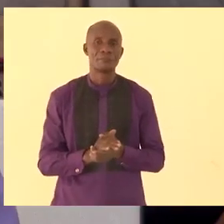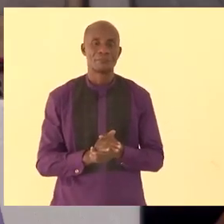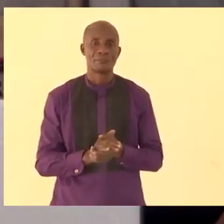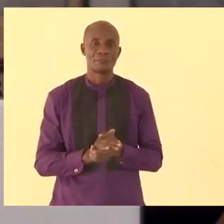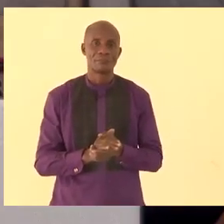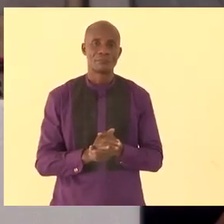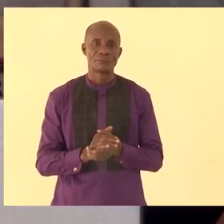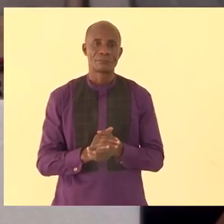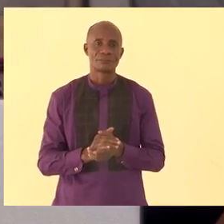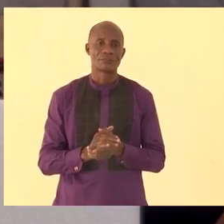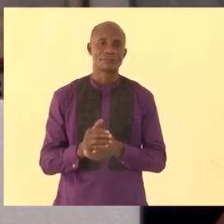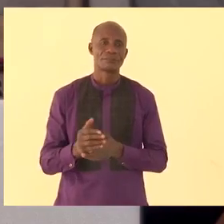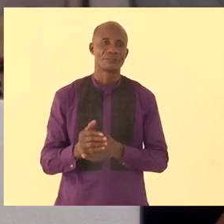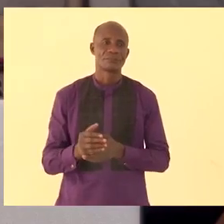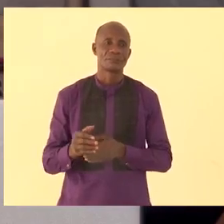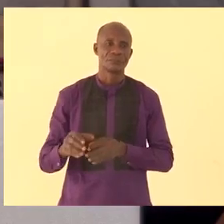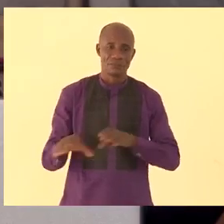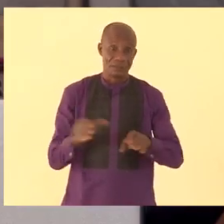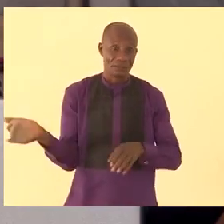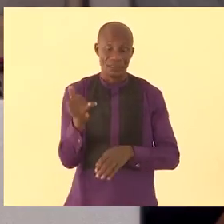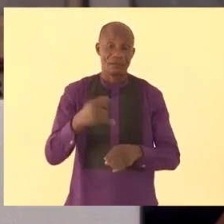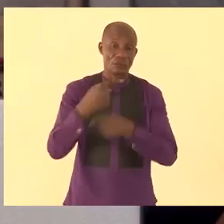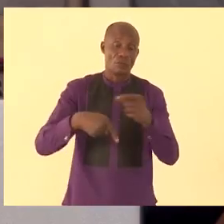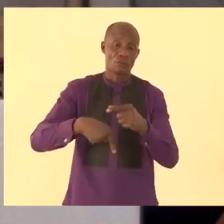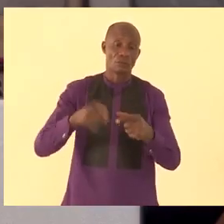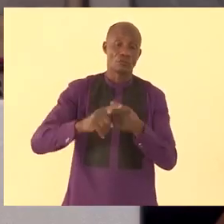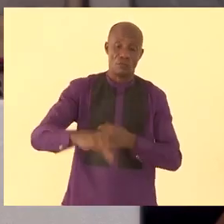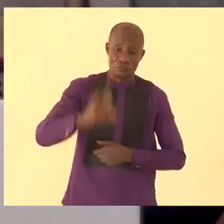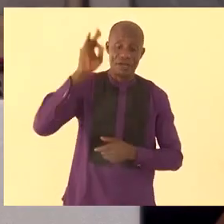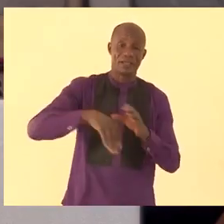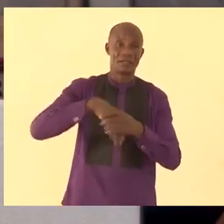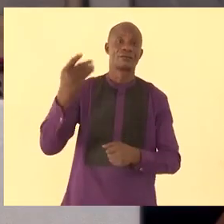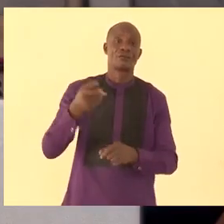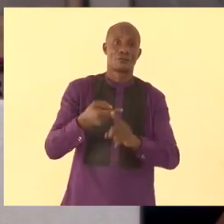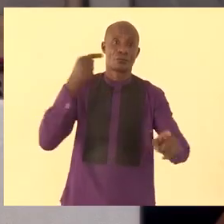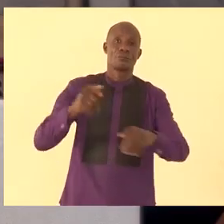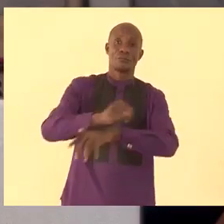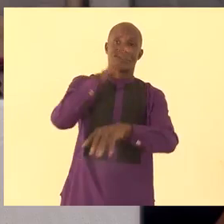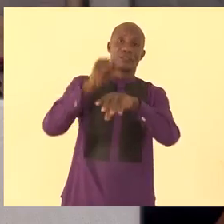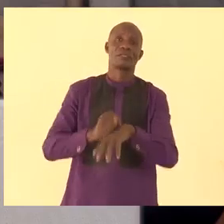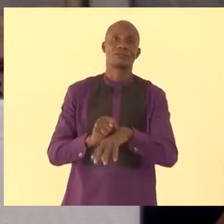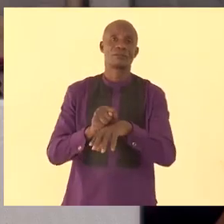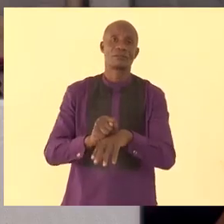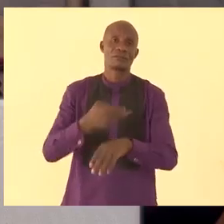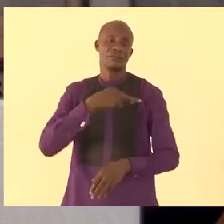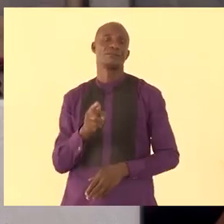Did they go to find out from the traditional religious people, traditionalists, who he is?